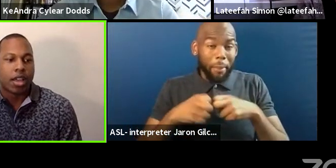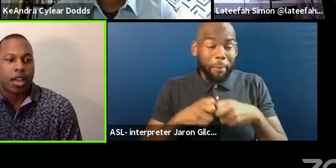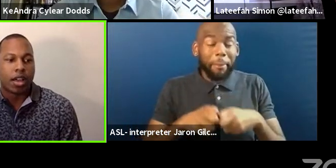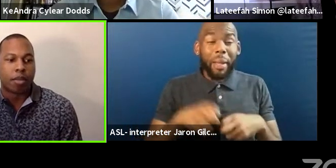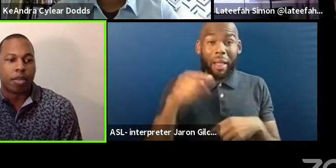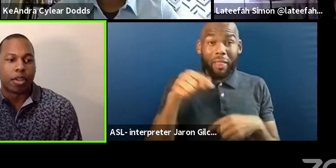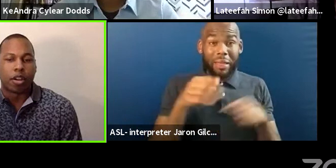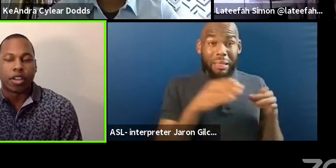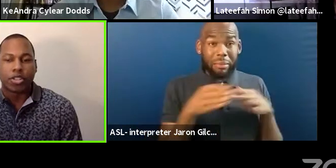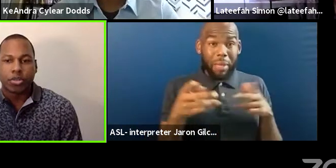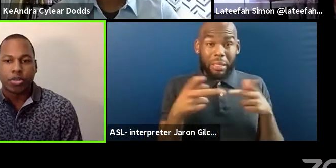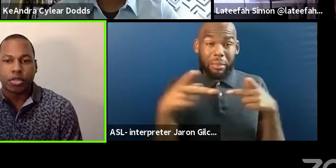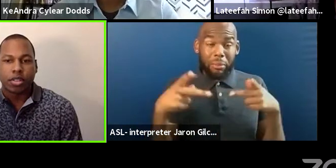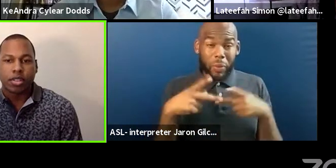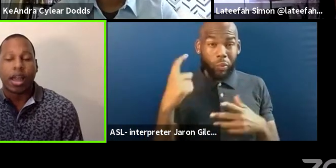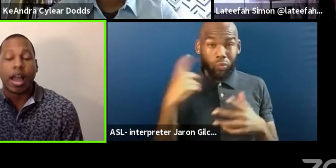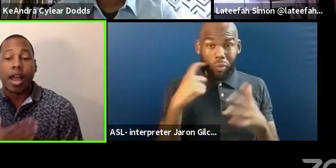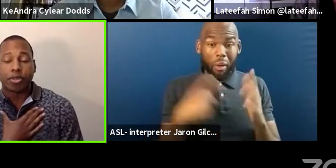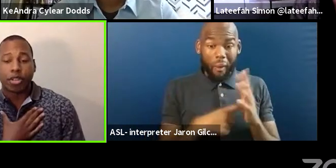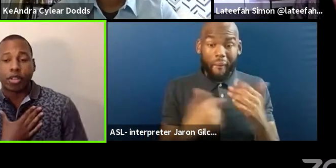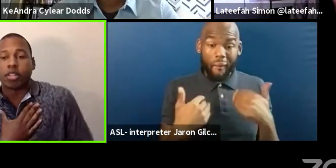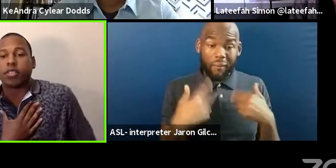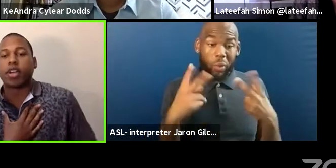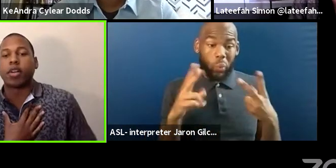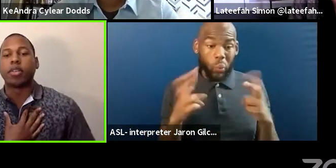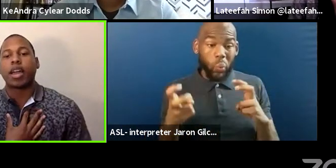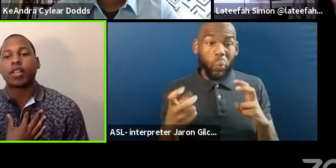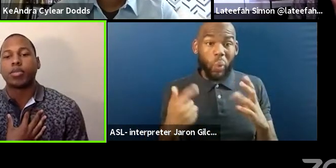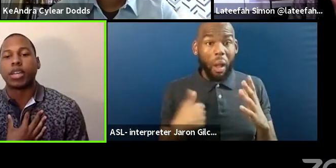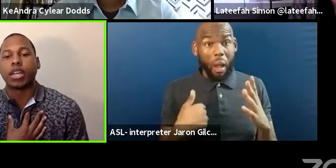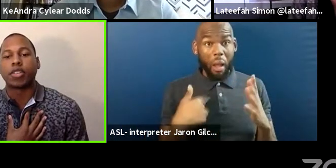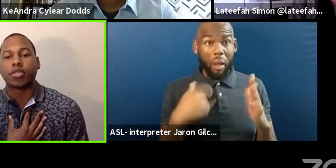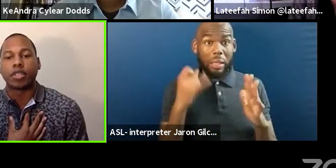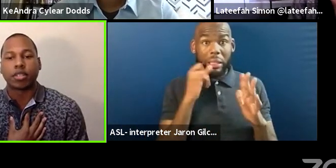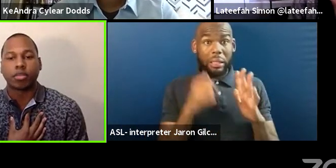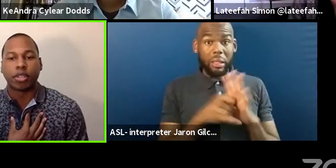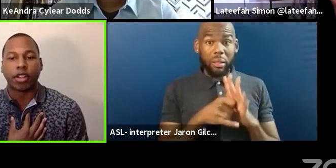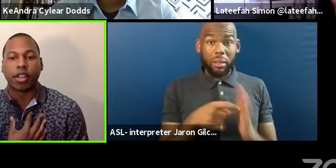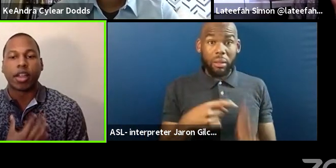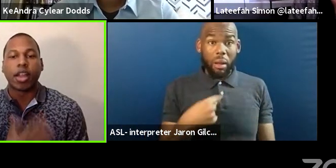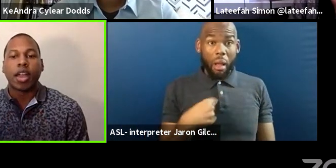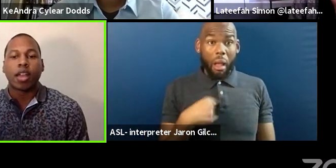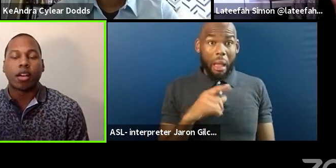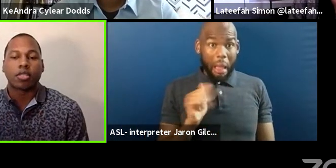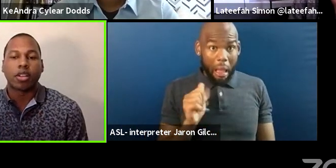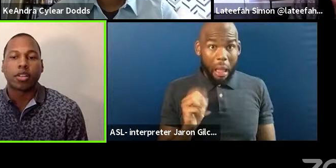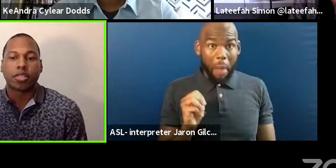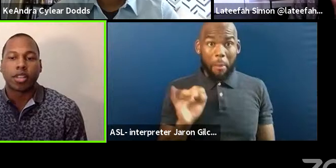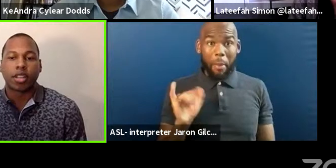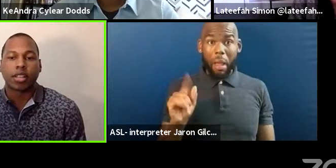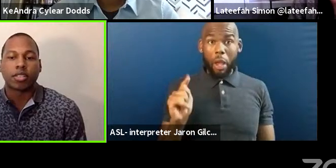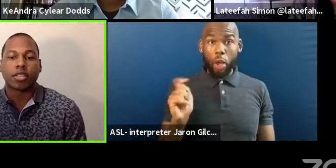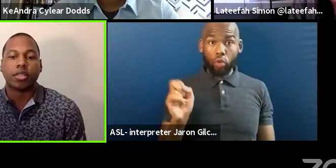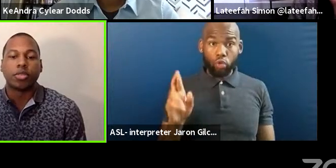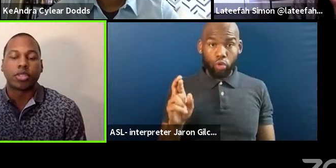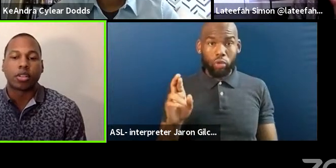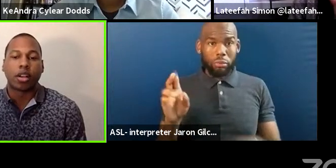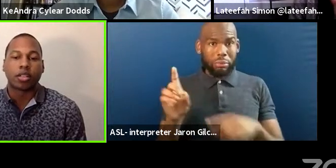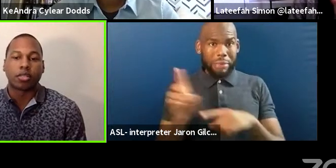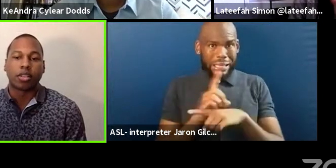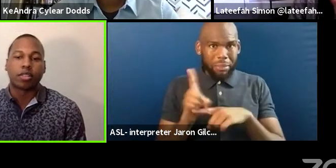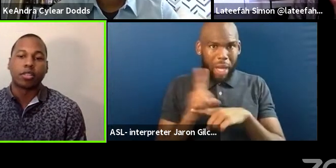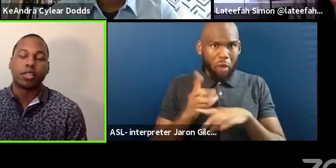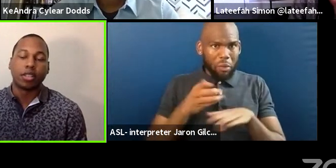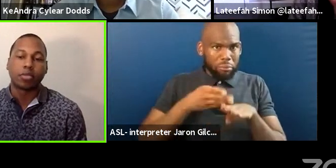that there are issues that I particularly identify with as being interdisciplinary, and also understanding that the solutions